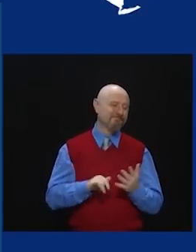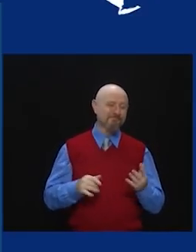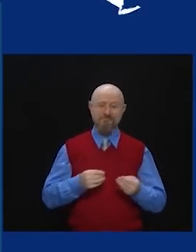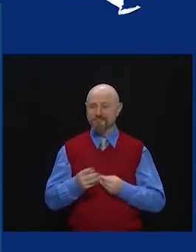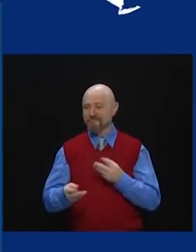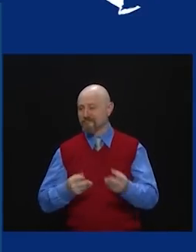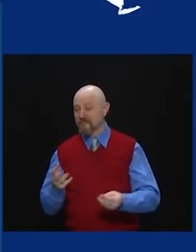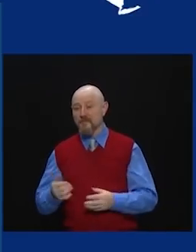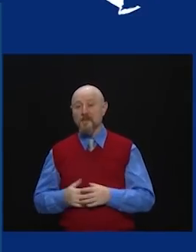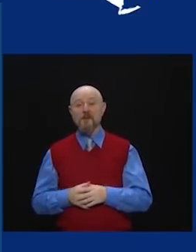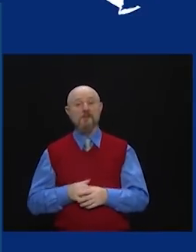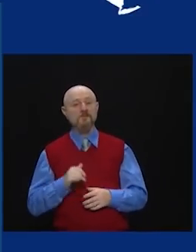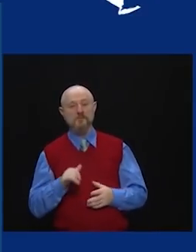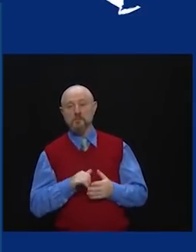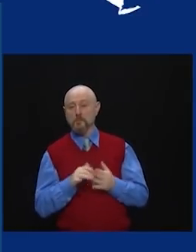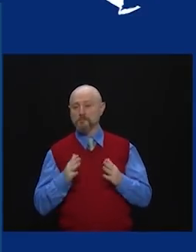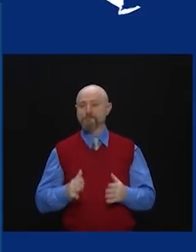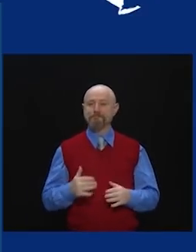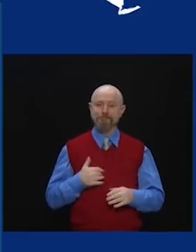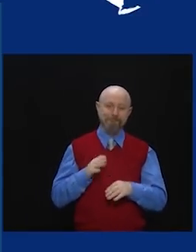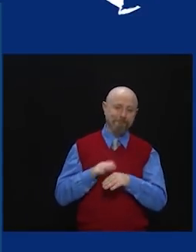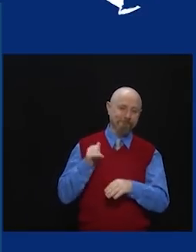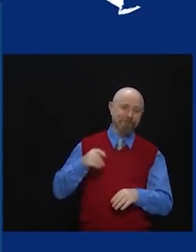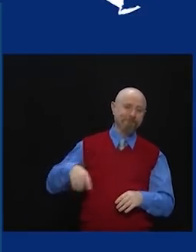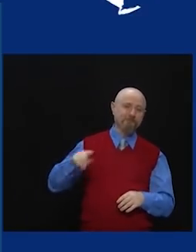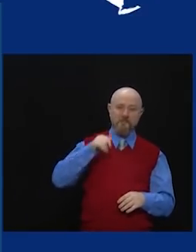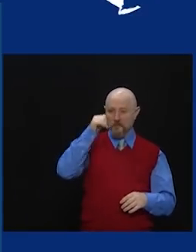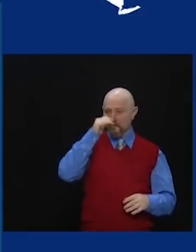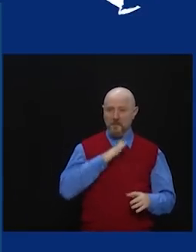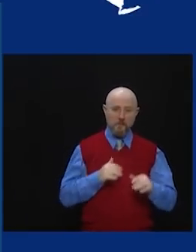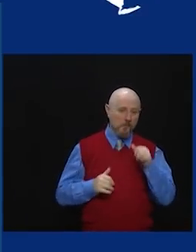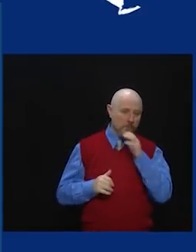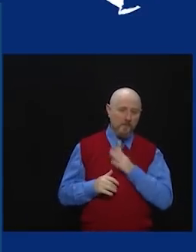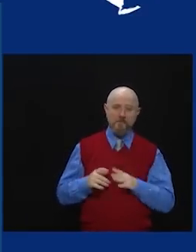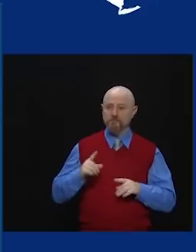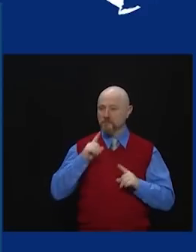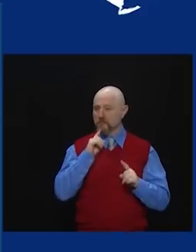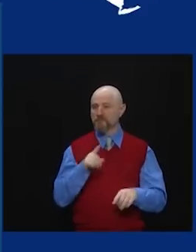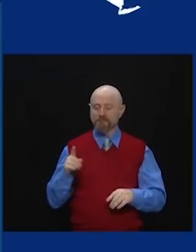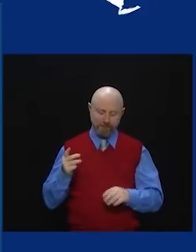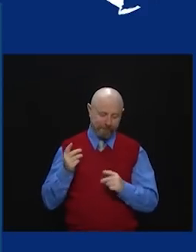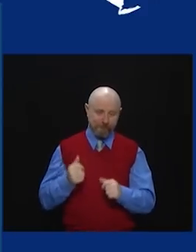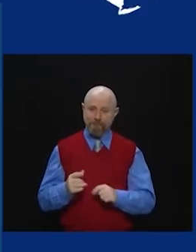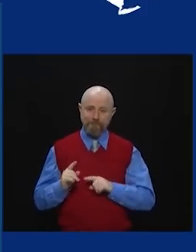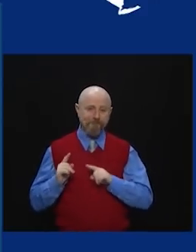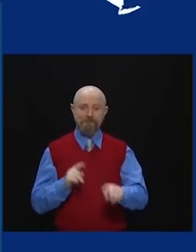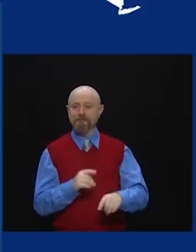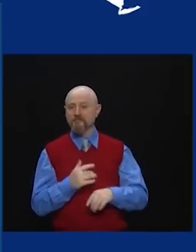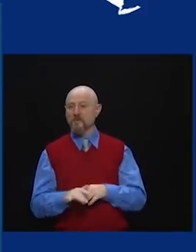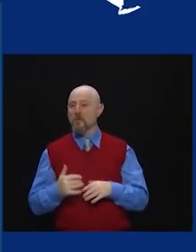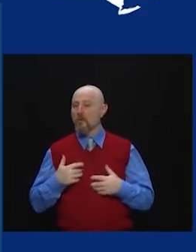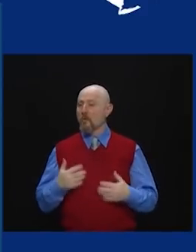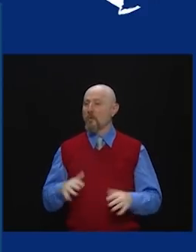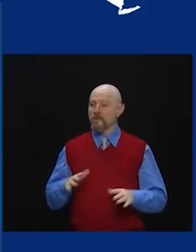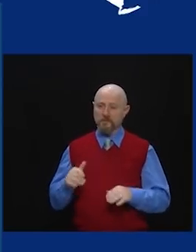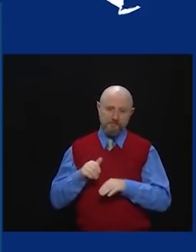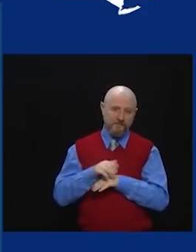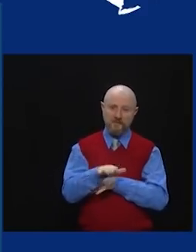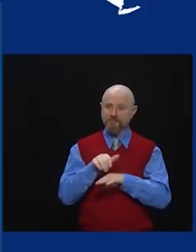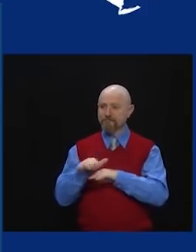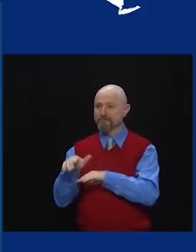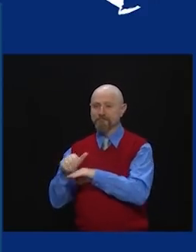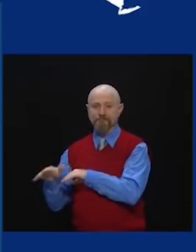upon the men and women who are always answer that call to serve. And so we've deployed them already, but here's what we're going to do. We are deploying 50